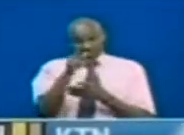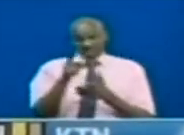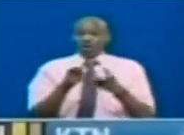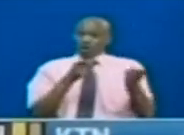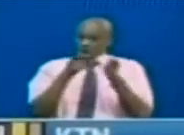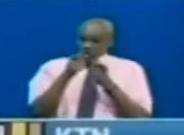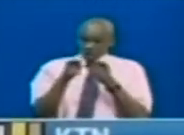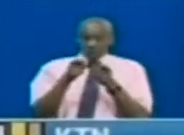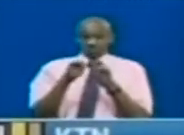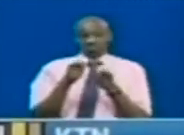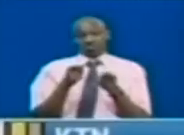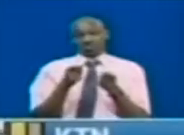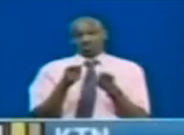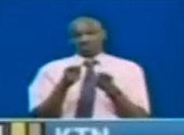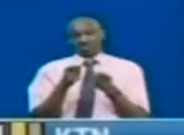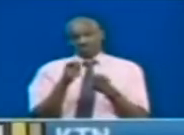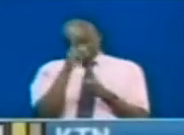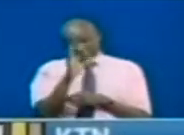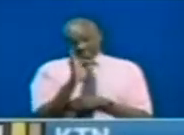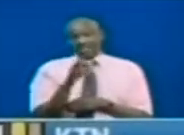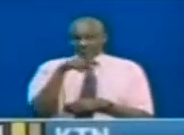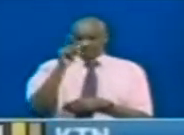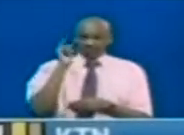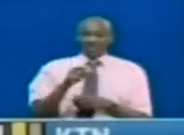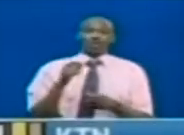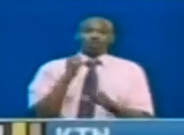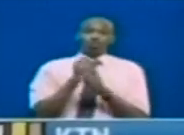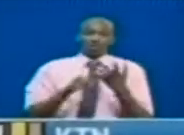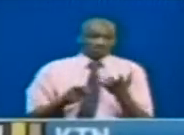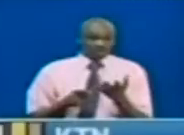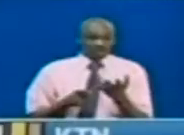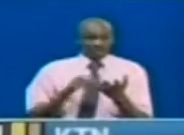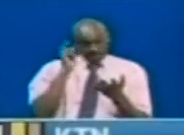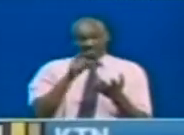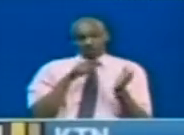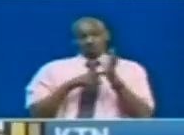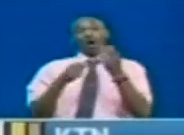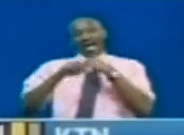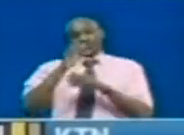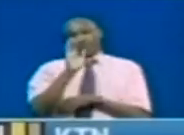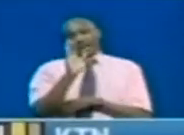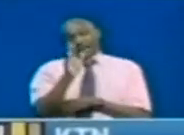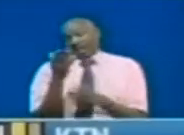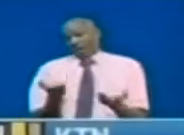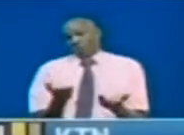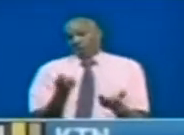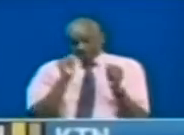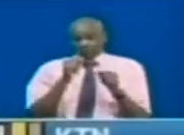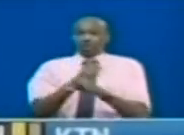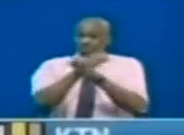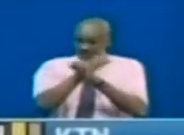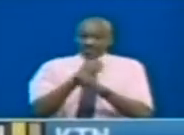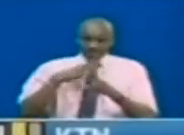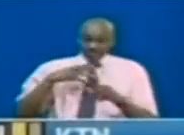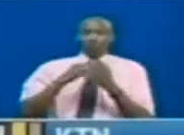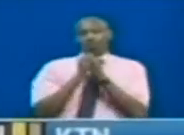regulated in a strict sense, is need to curtail what actions they take, so that to protect